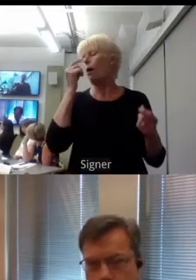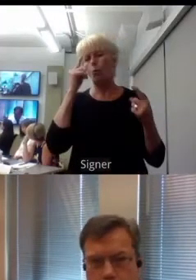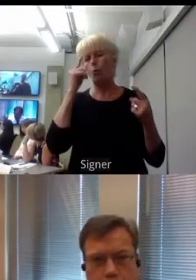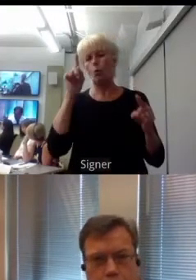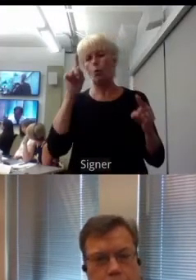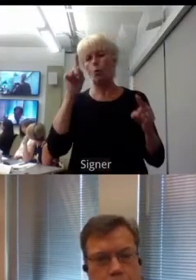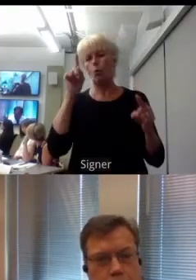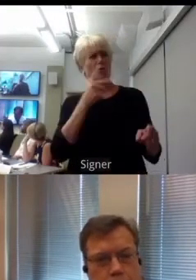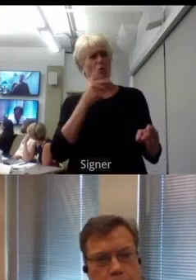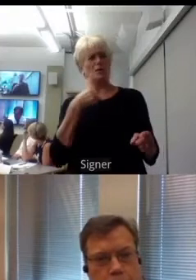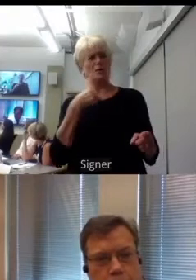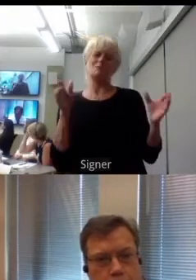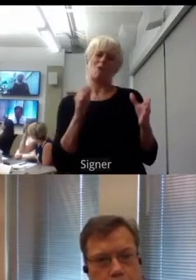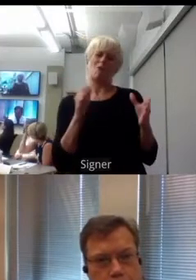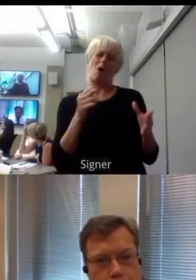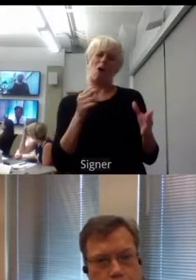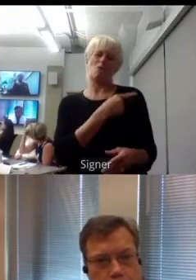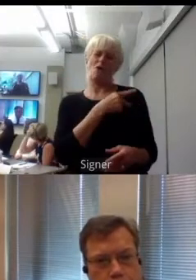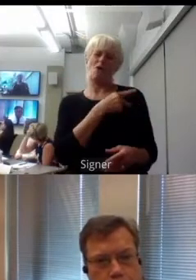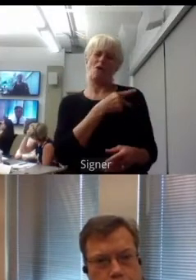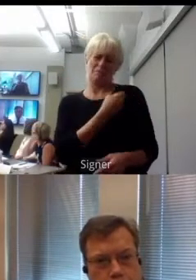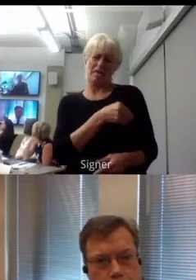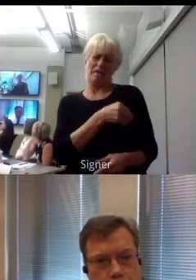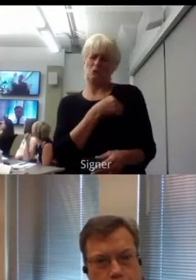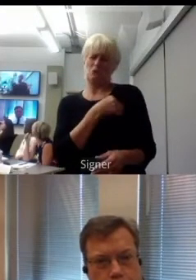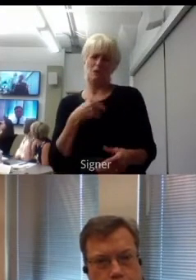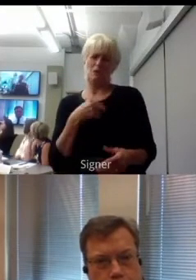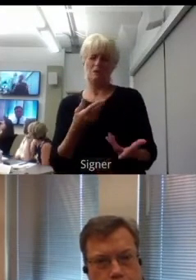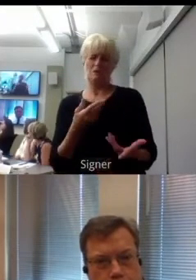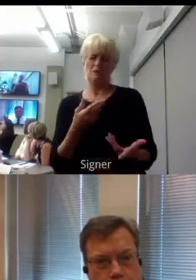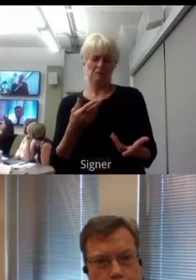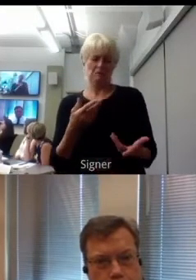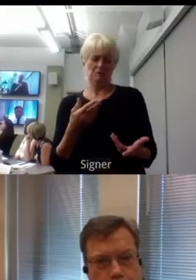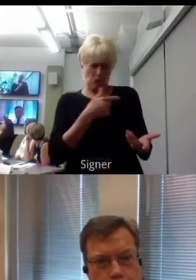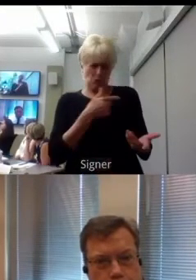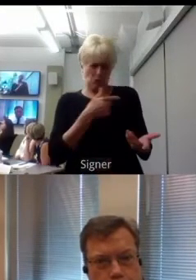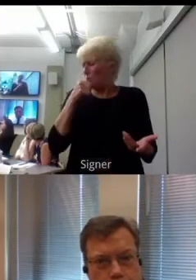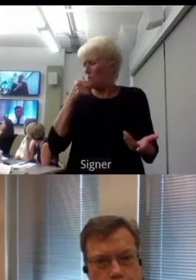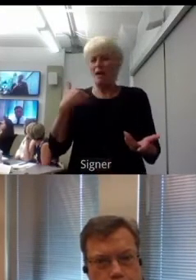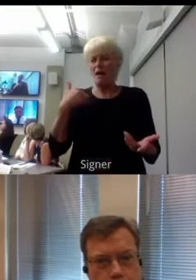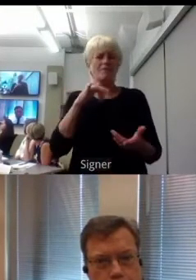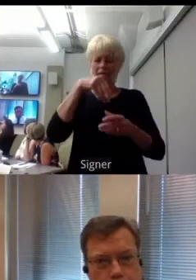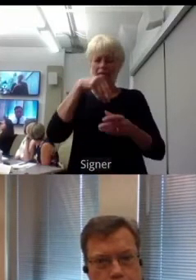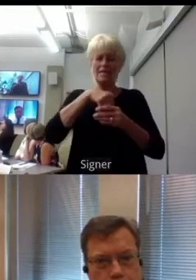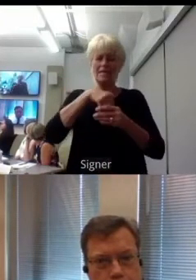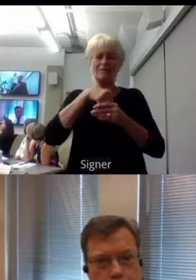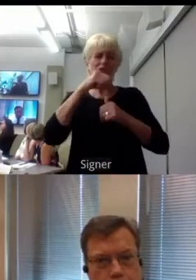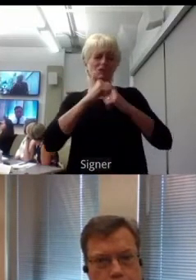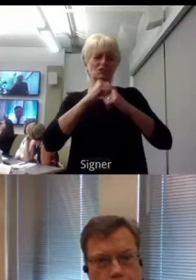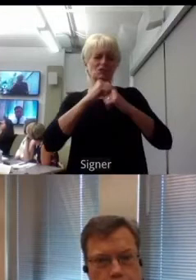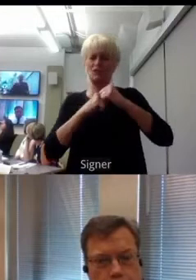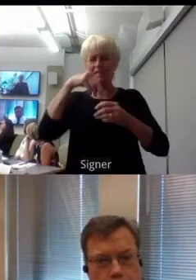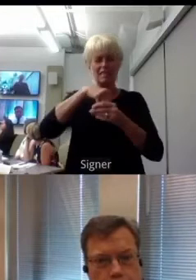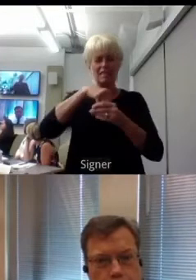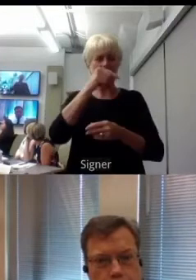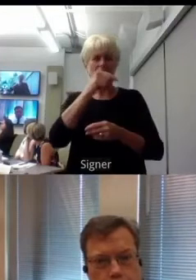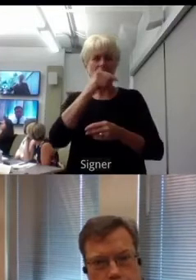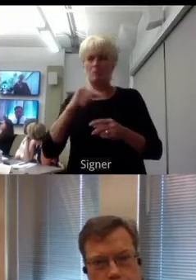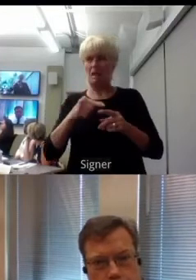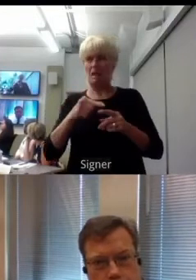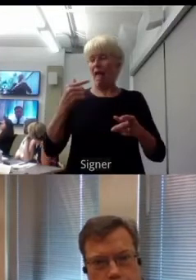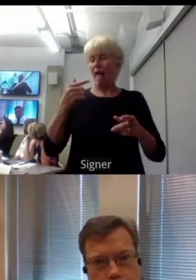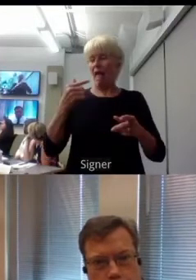just simply didn't have the infrastructure inside government to have that kind of compliance structure. I knew that I was not going to